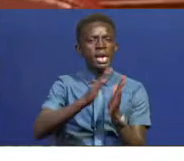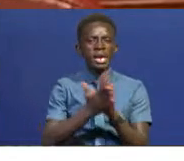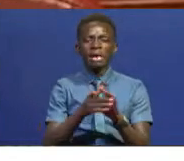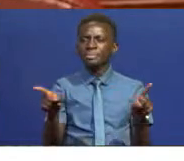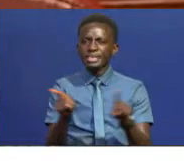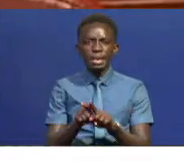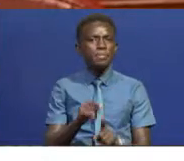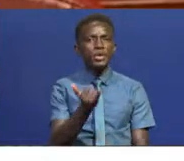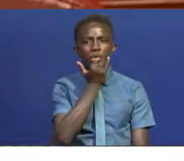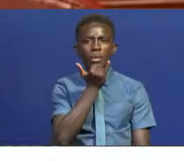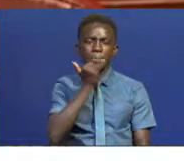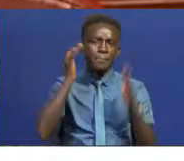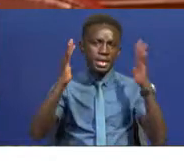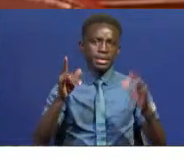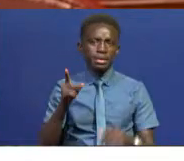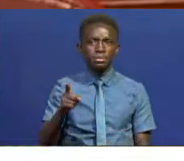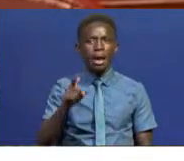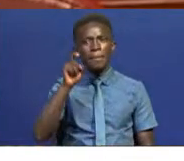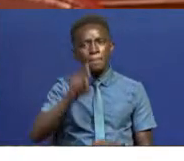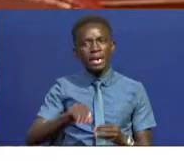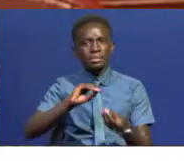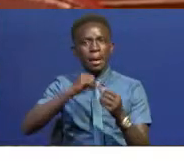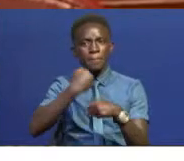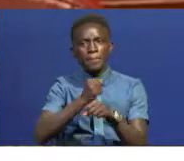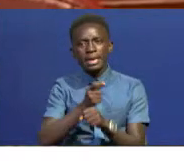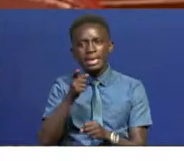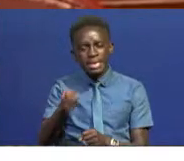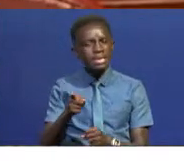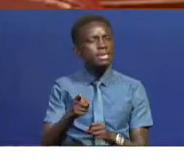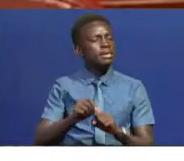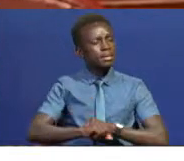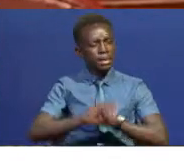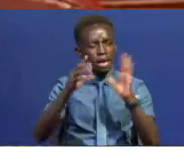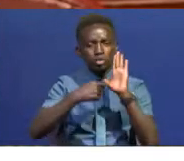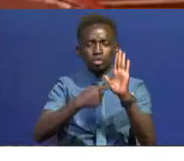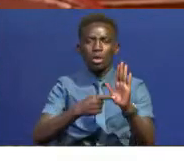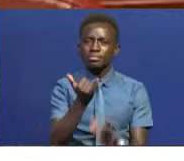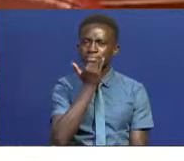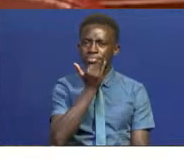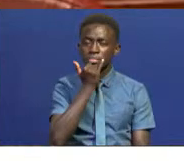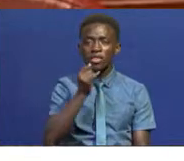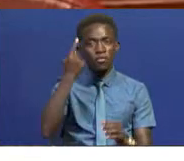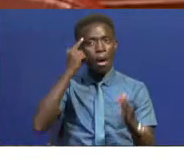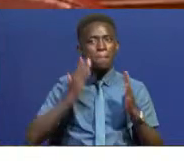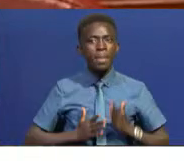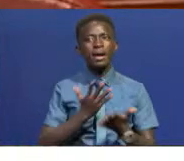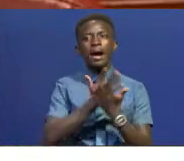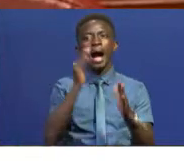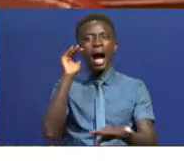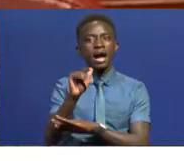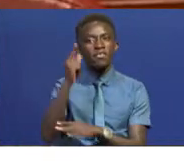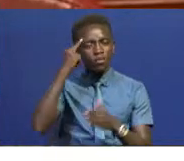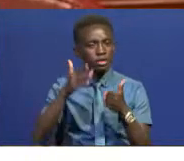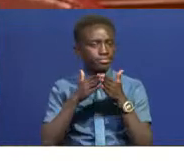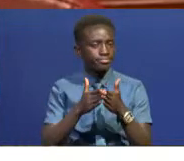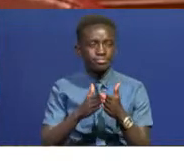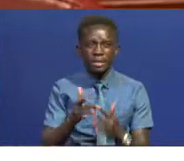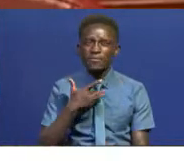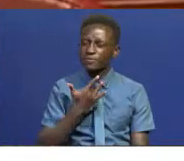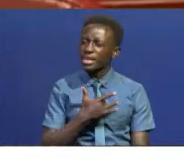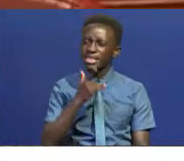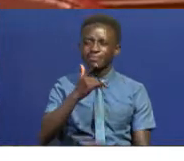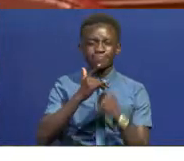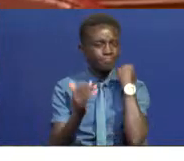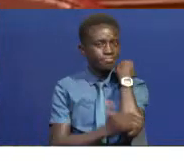to make it an offense for somebody to ask for sex. And I think it is demeaning even to our